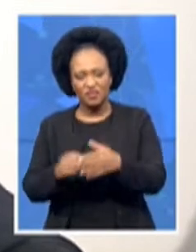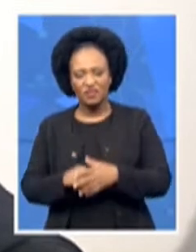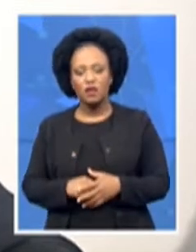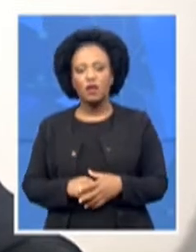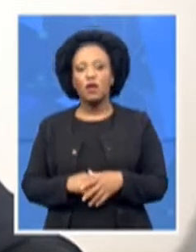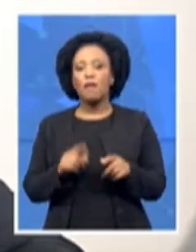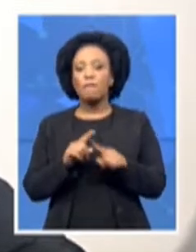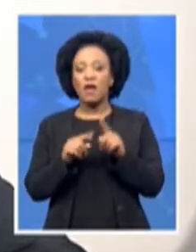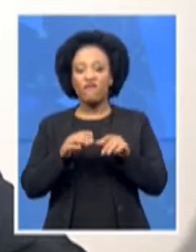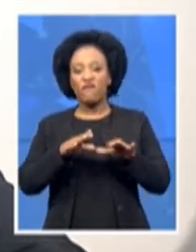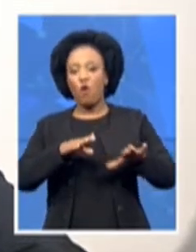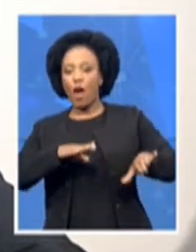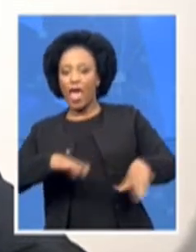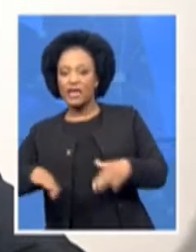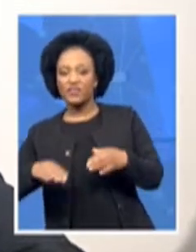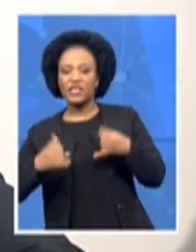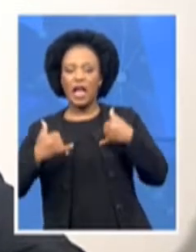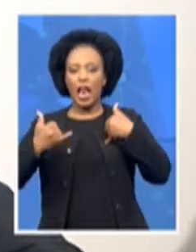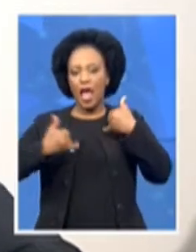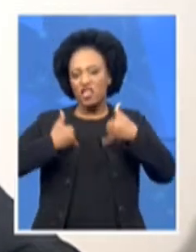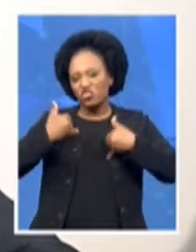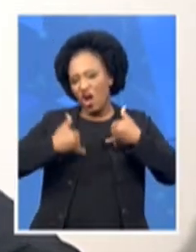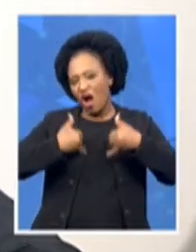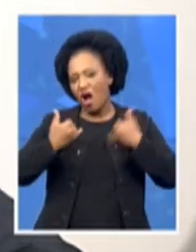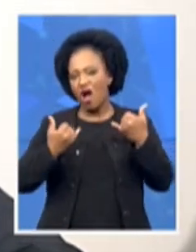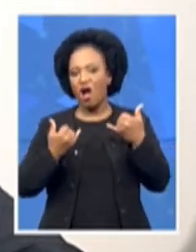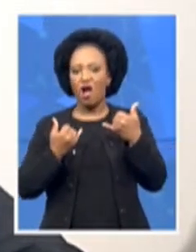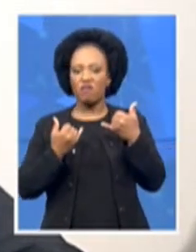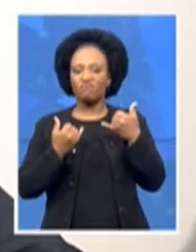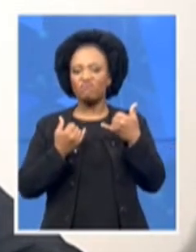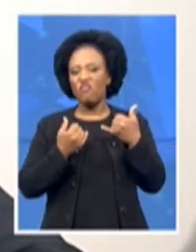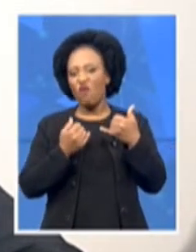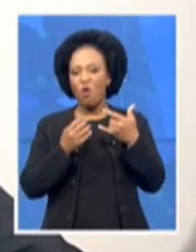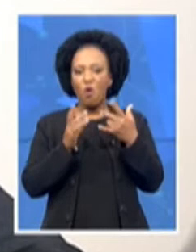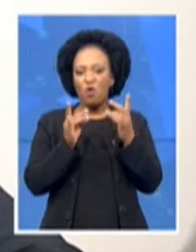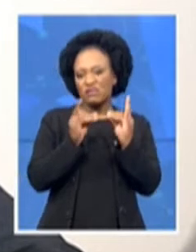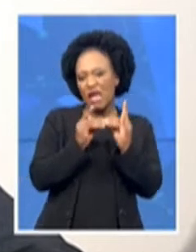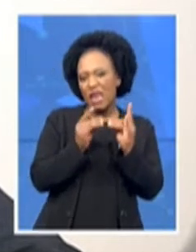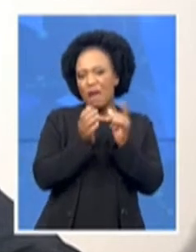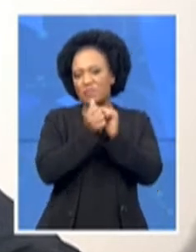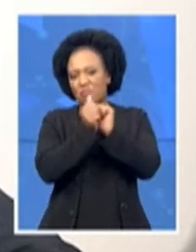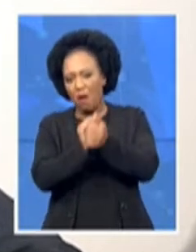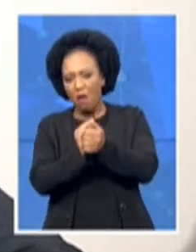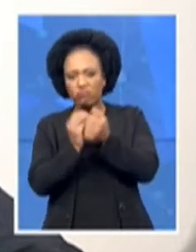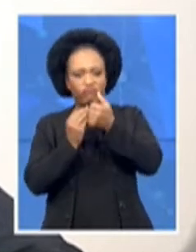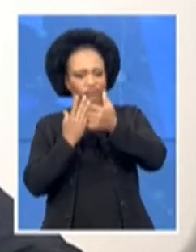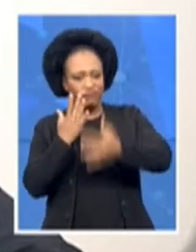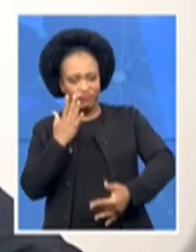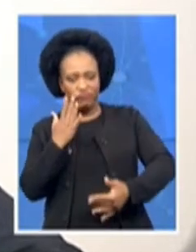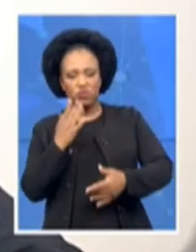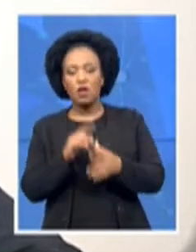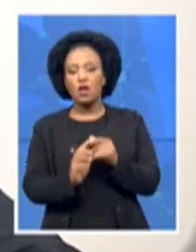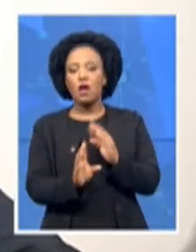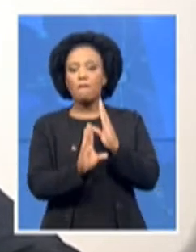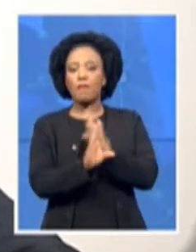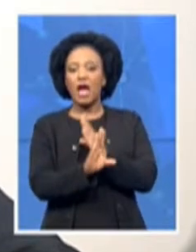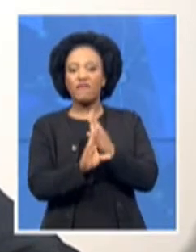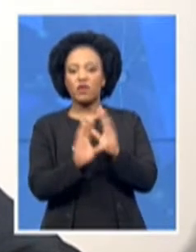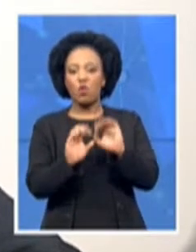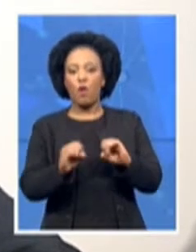recreation, and of course we leave the rest to private organizations and private bodies.